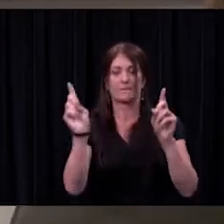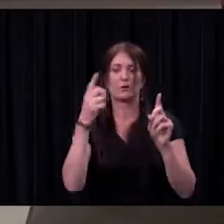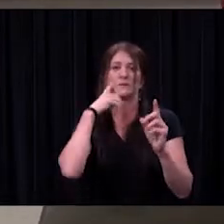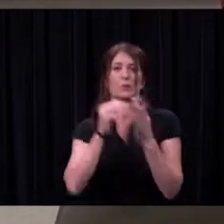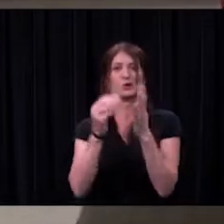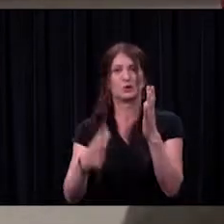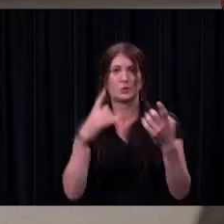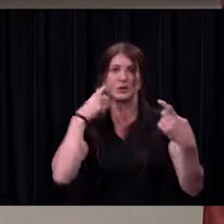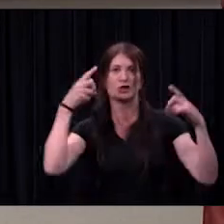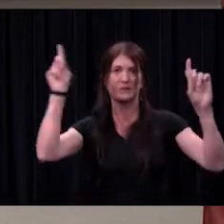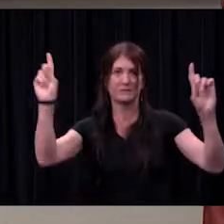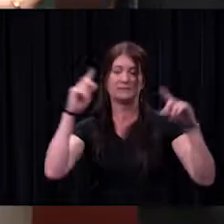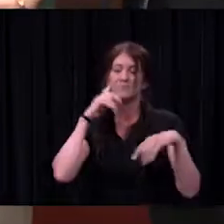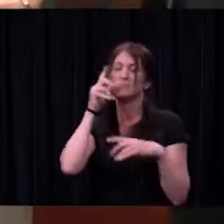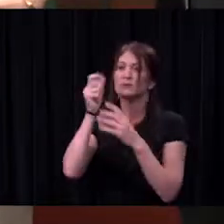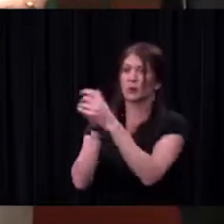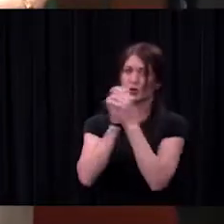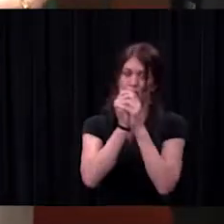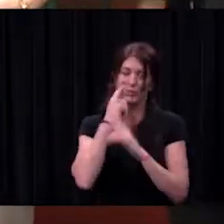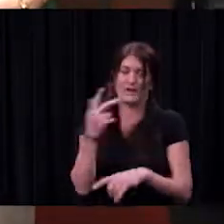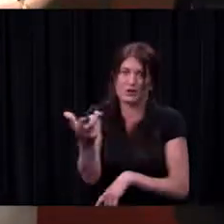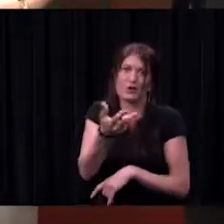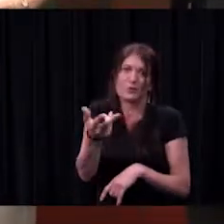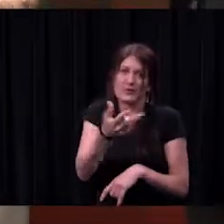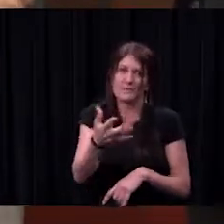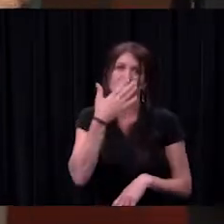you, and to all of our Challenge Award winning schools.